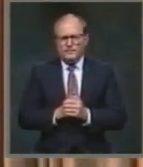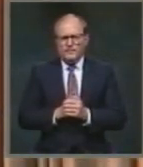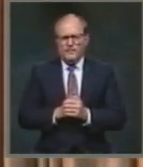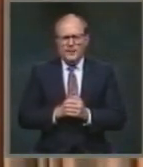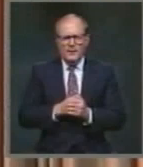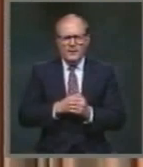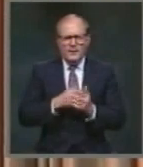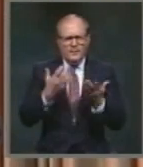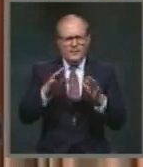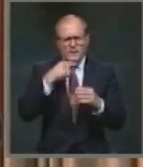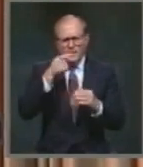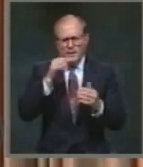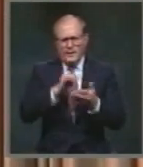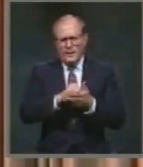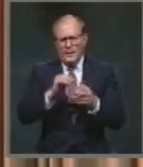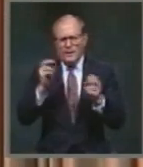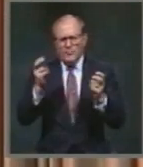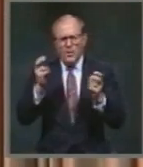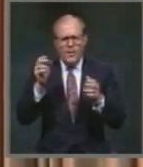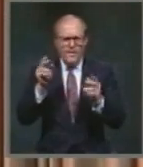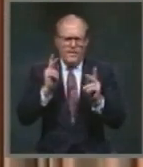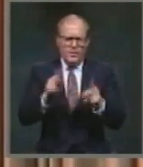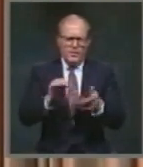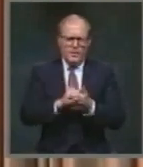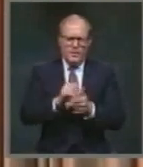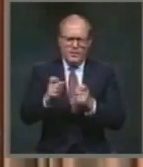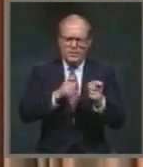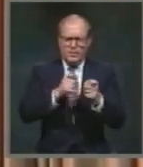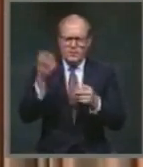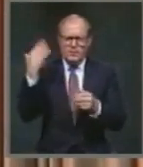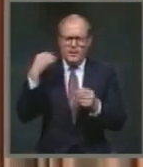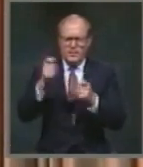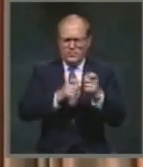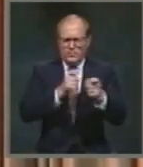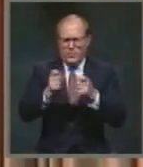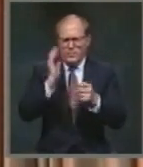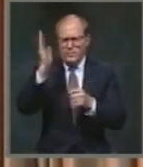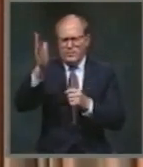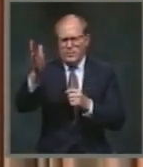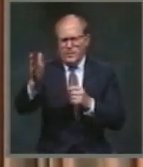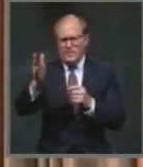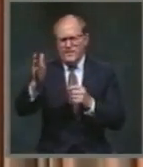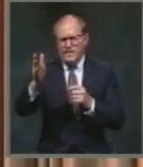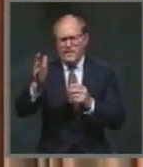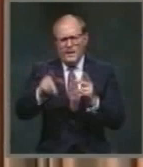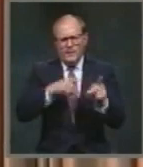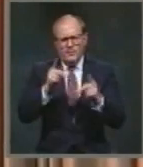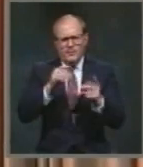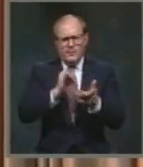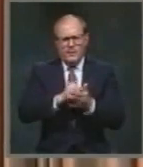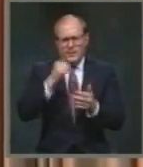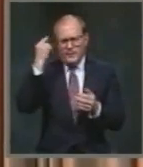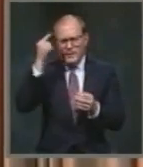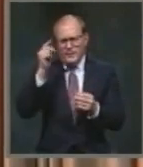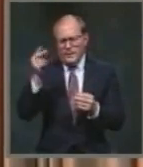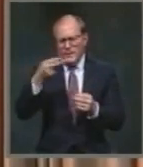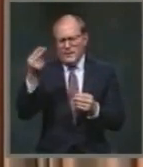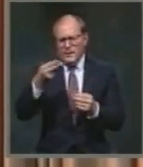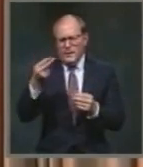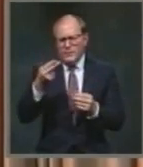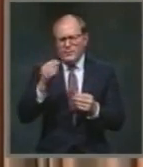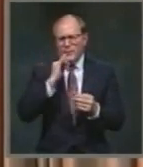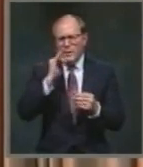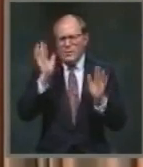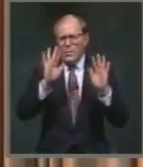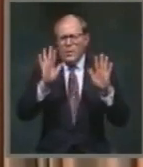It's been said, he who controls the past controls the future. People who regard their history as glorious and like the way the things